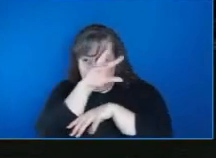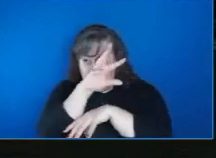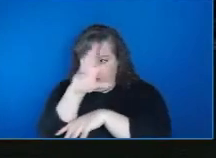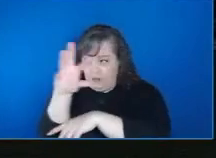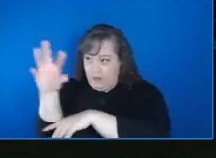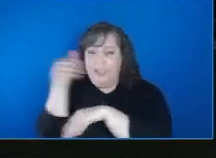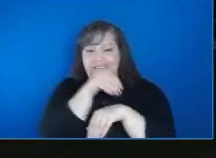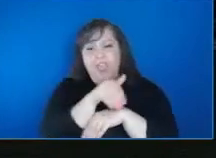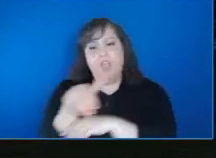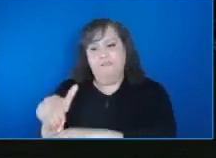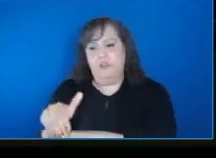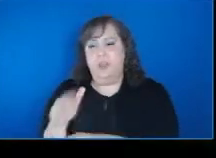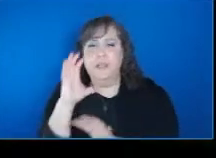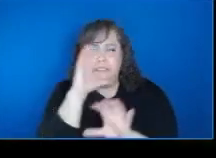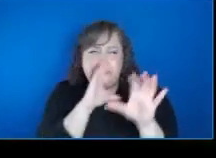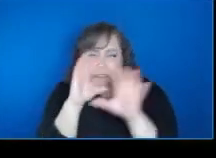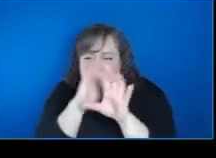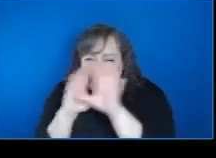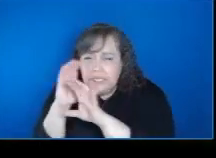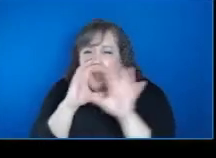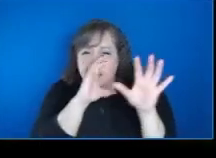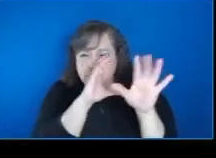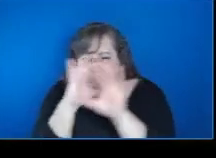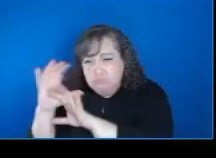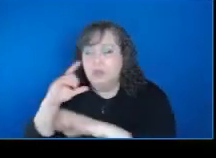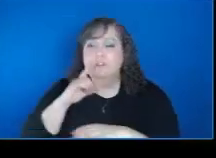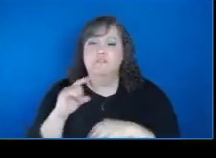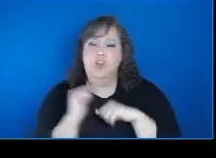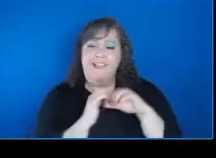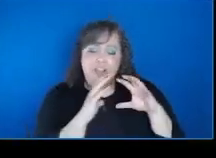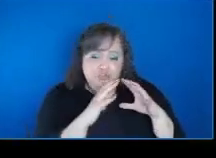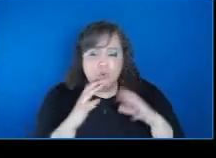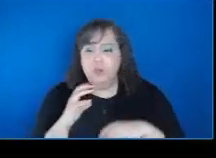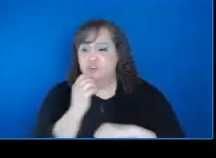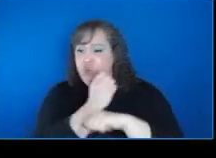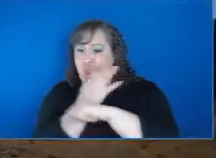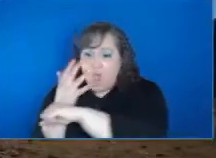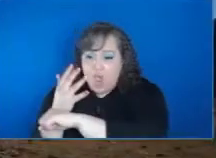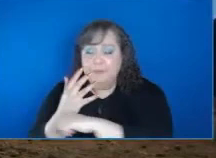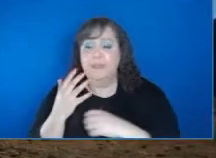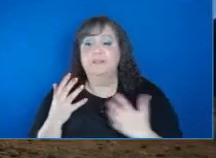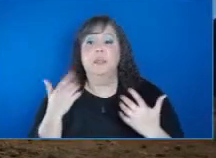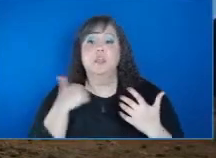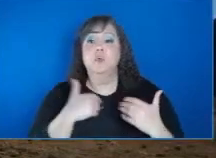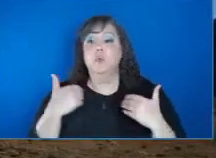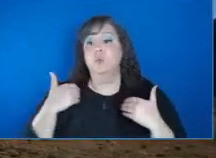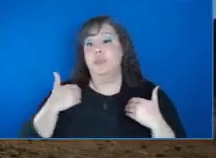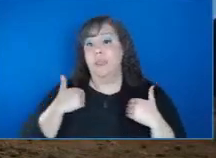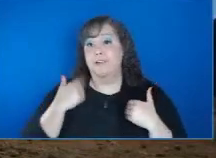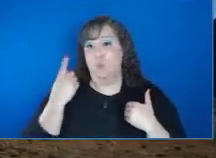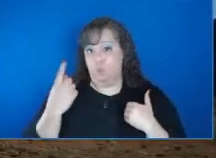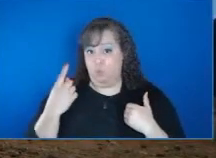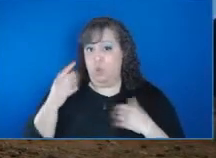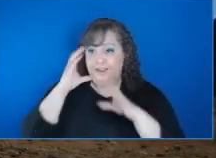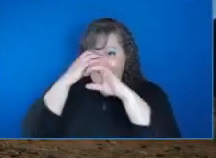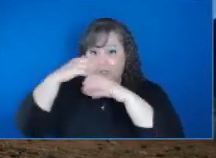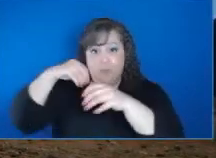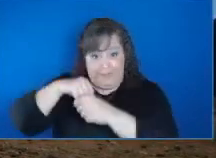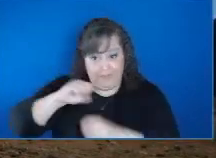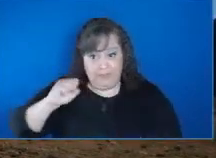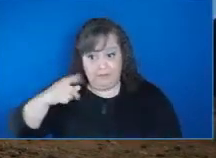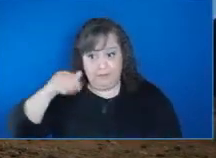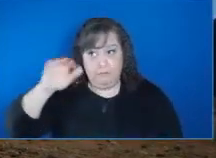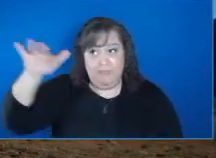comets. And we also have a space-based telescope, which I think I mentioned earlier, called